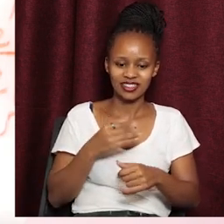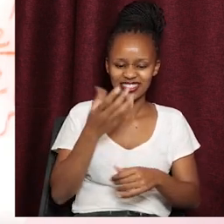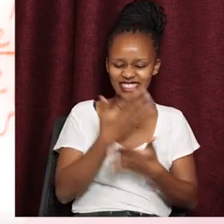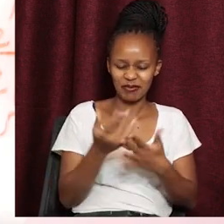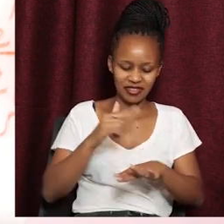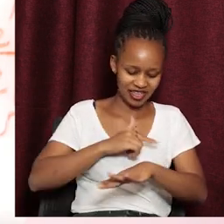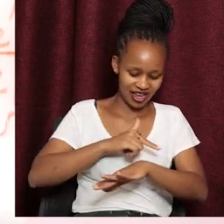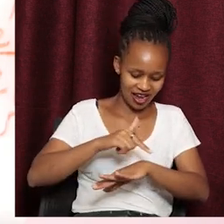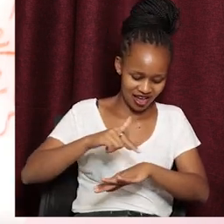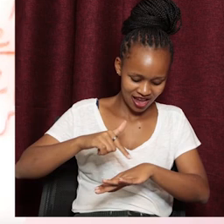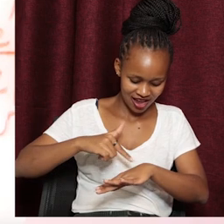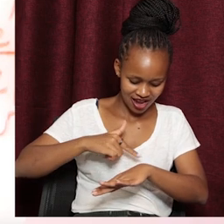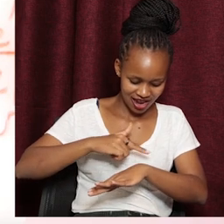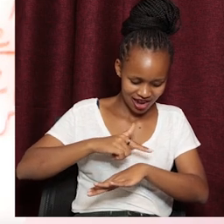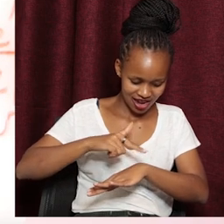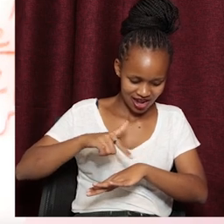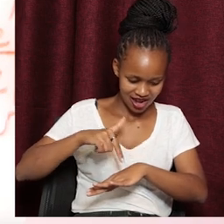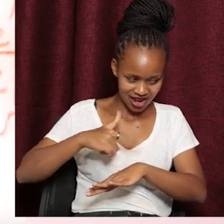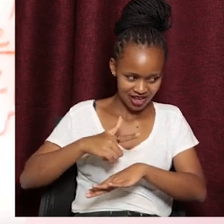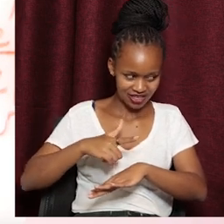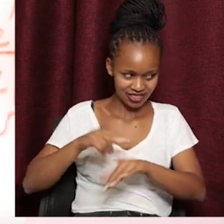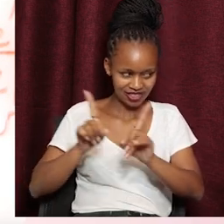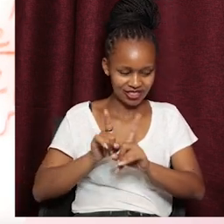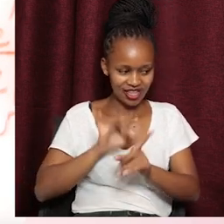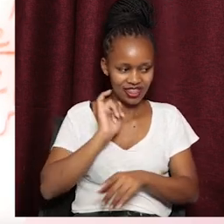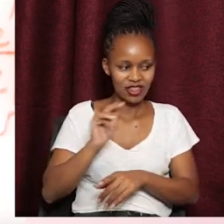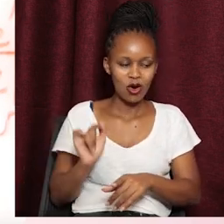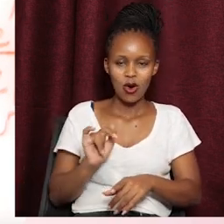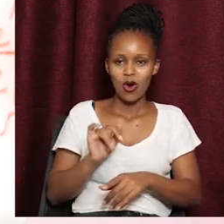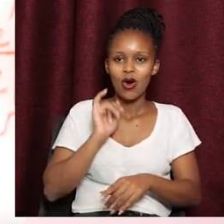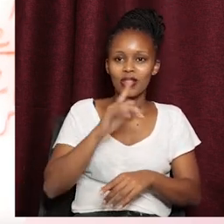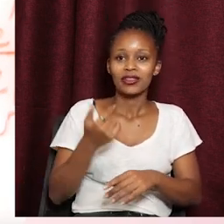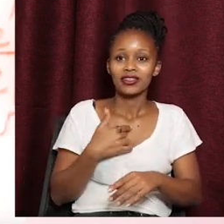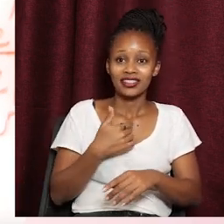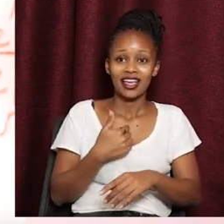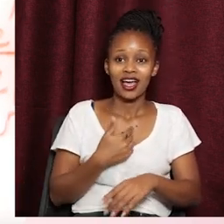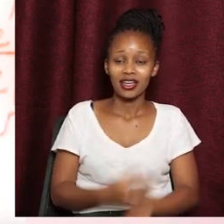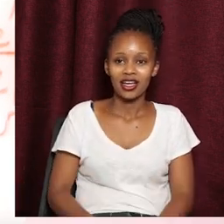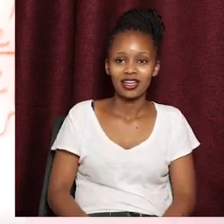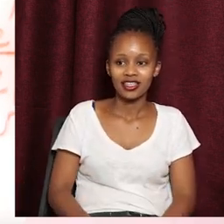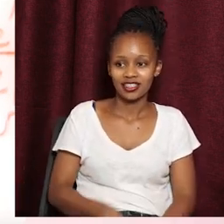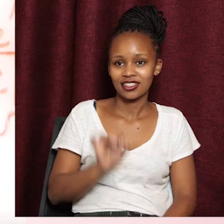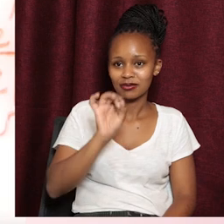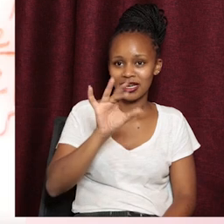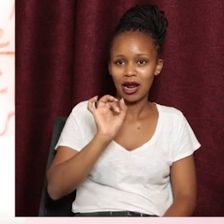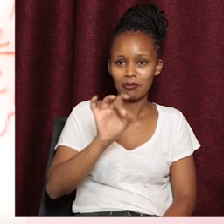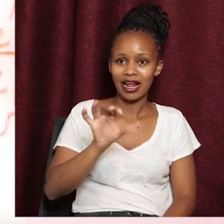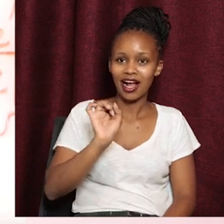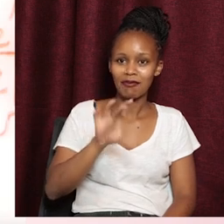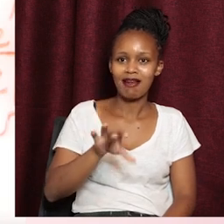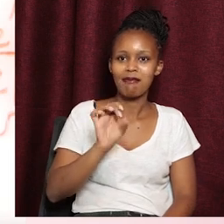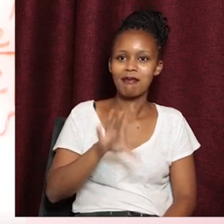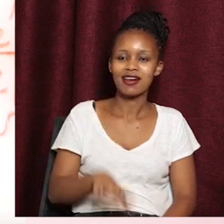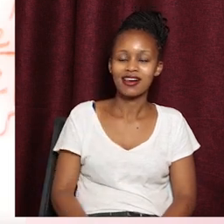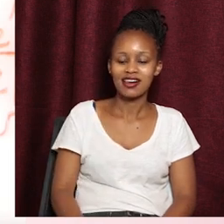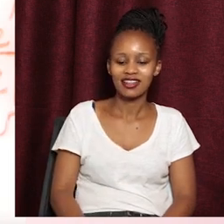Is that true? If you have those ones that are a bit digital, there is something that is blinking.